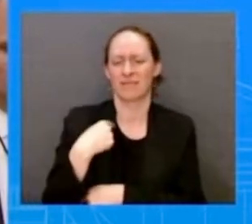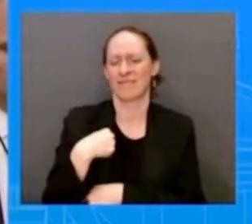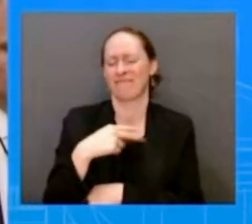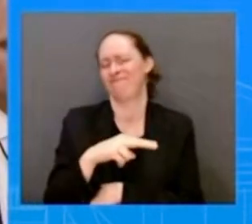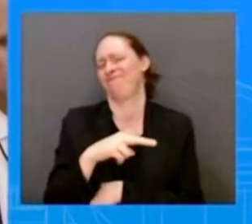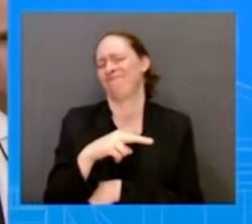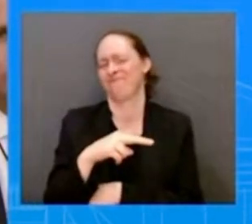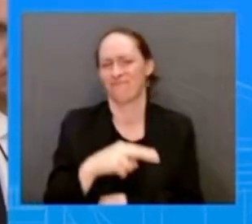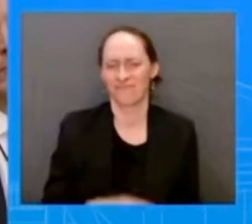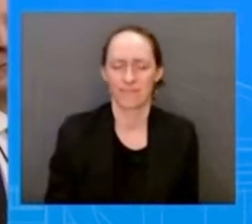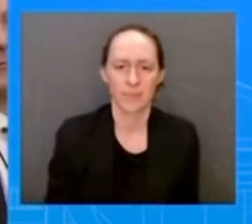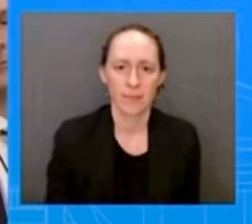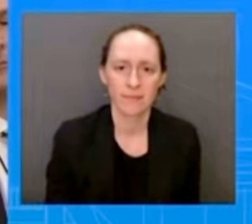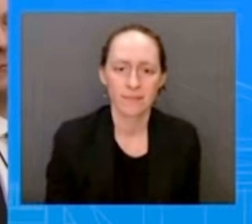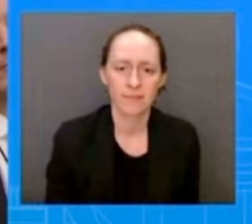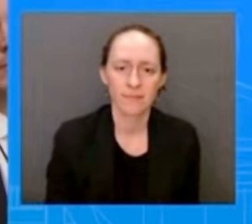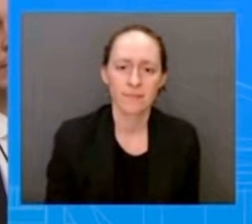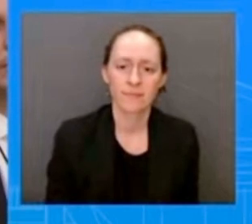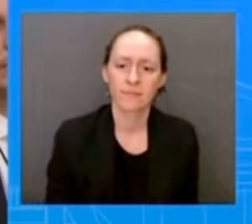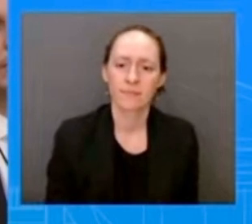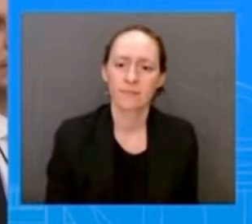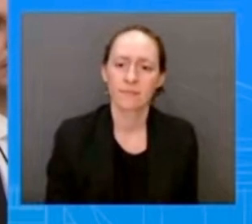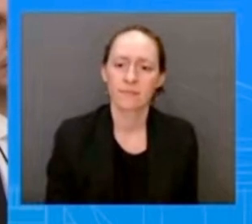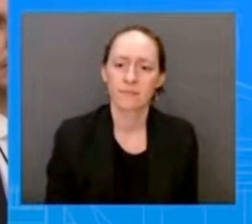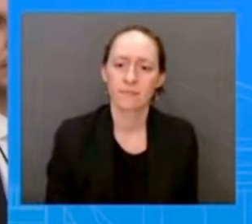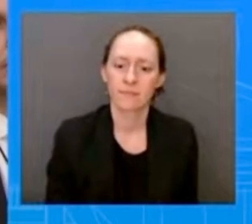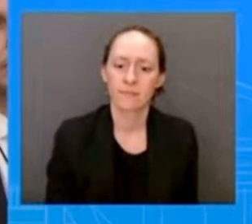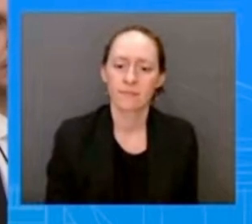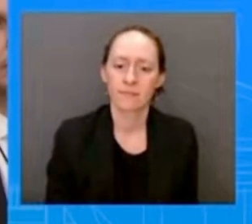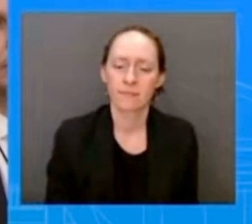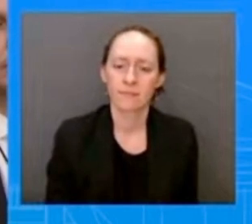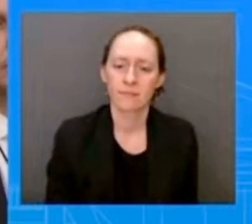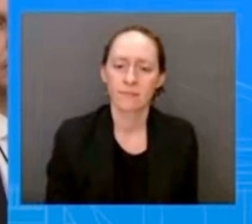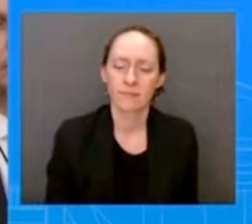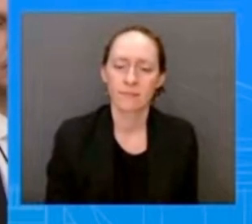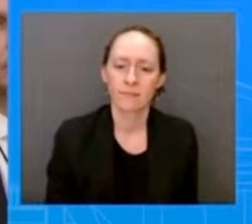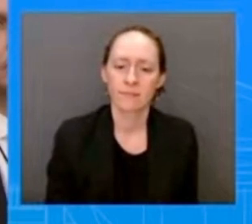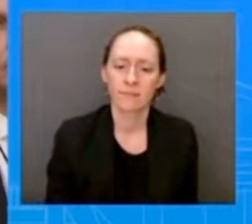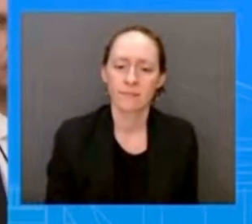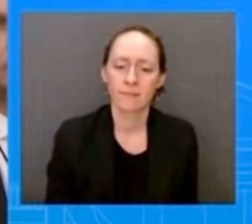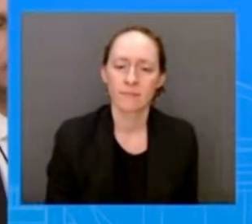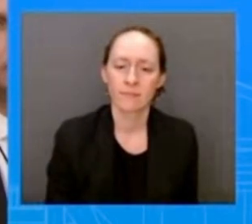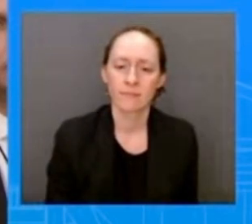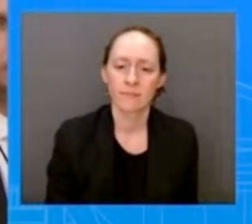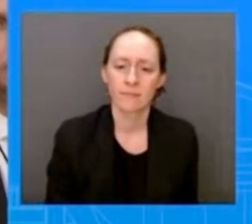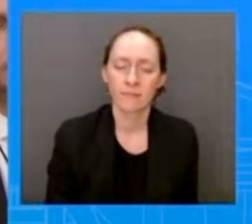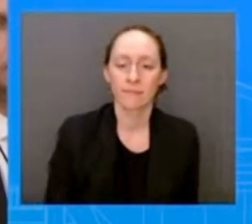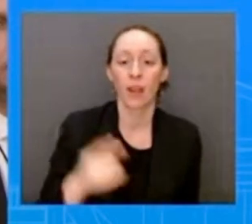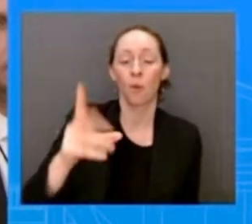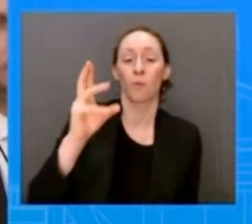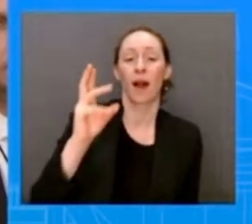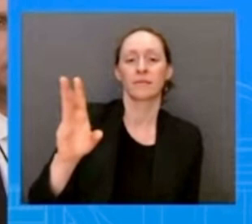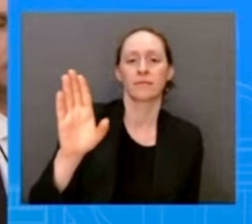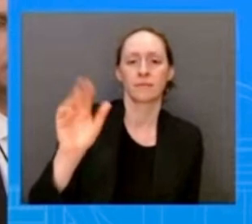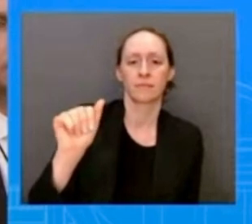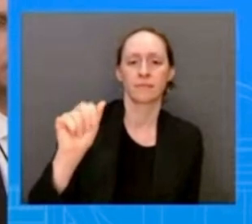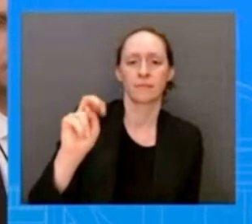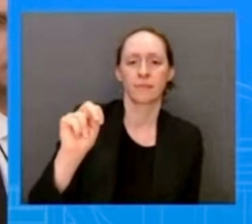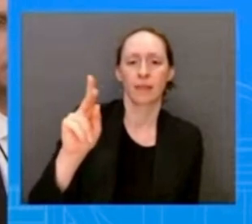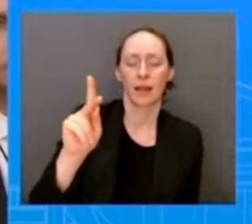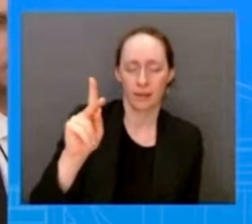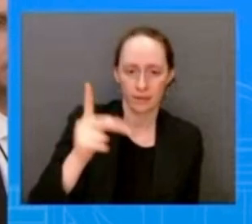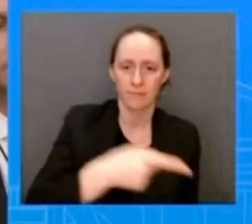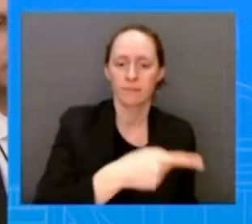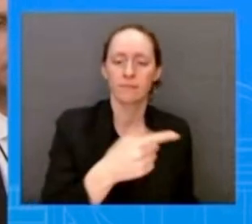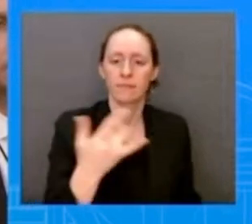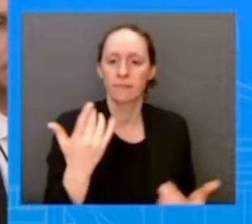of Hawara in the West Bank next to Nablus, the Israeli finance minister has called